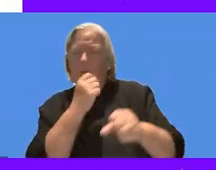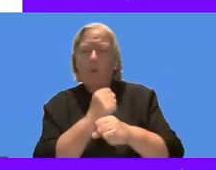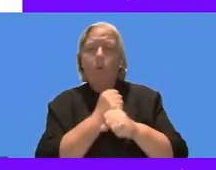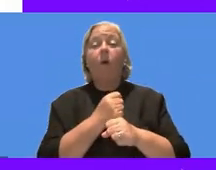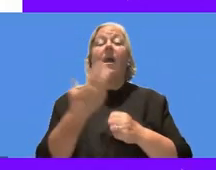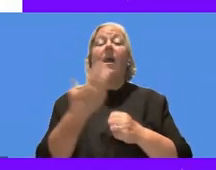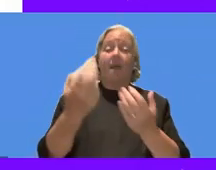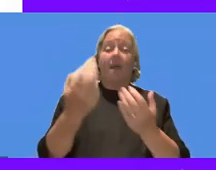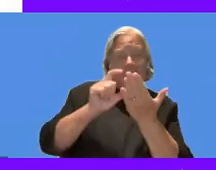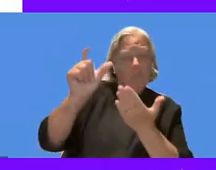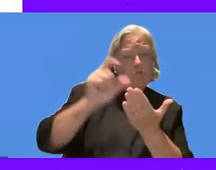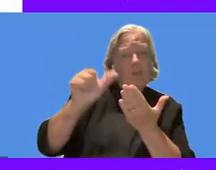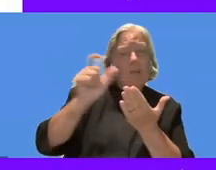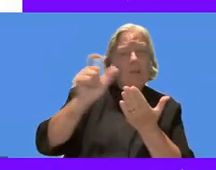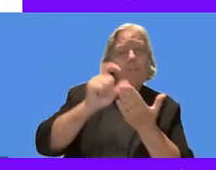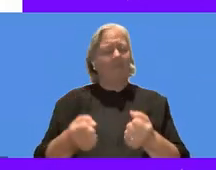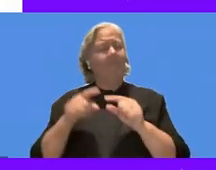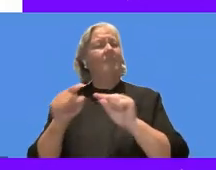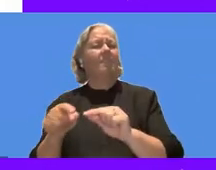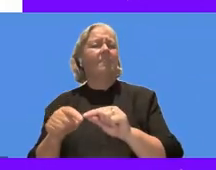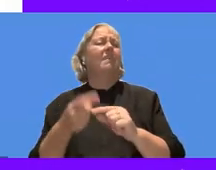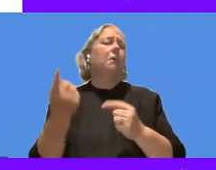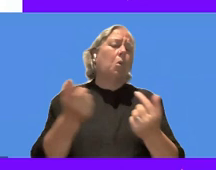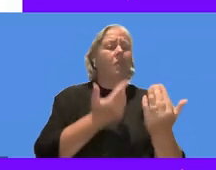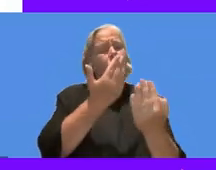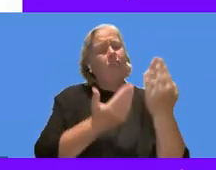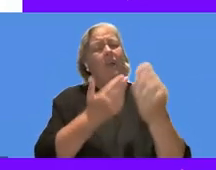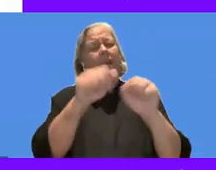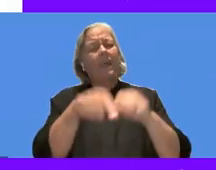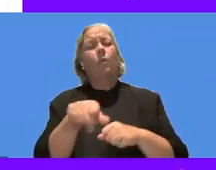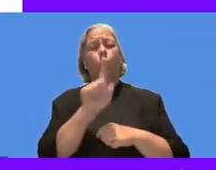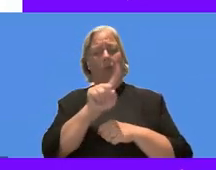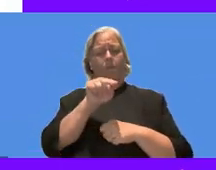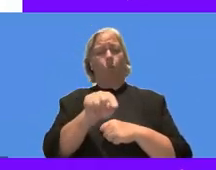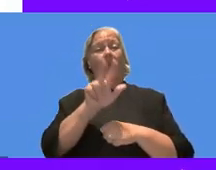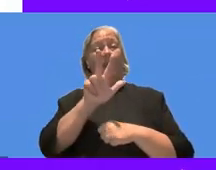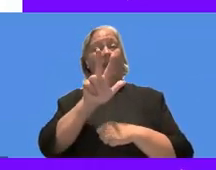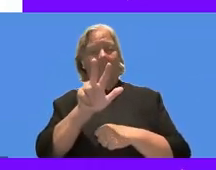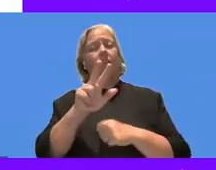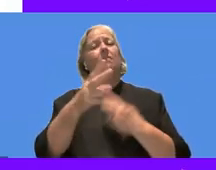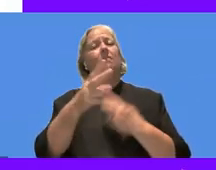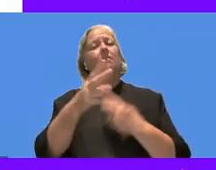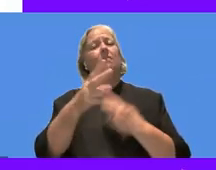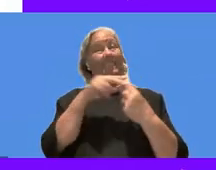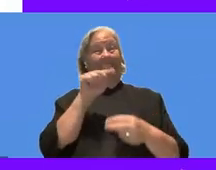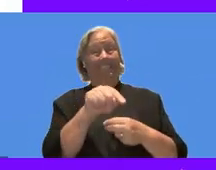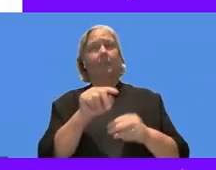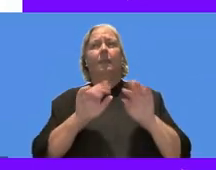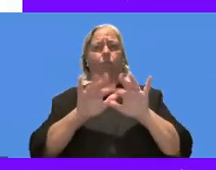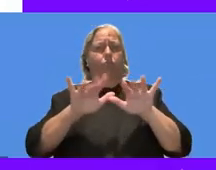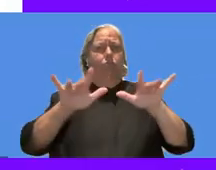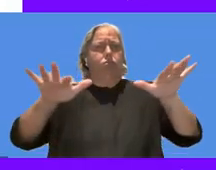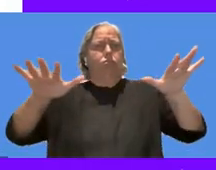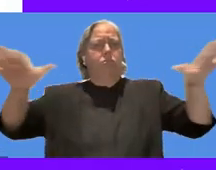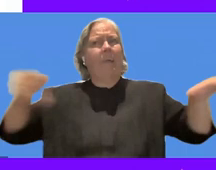will also be on the chat. Please use the hashtag 1.8 hashtag while posting about this event today,